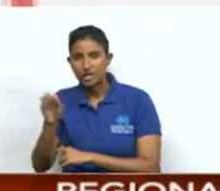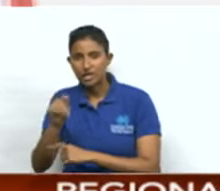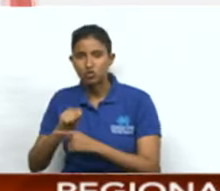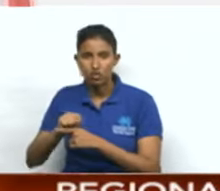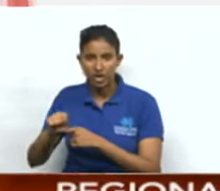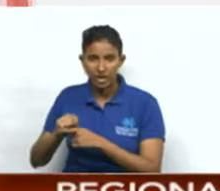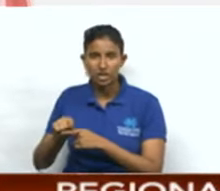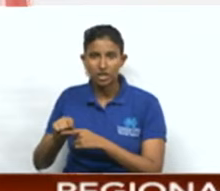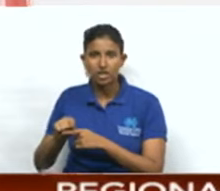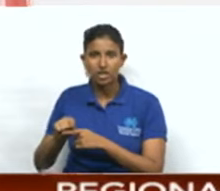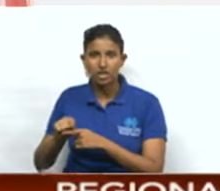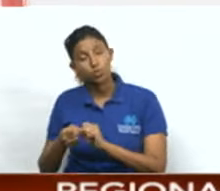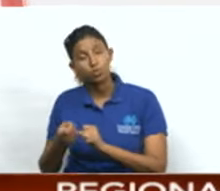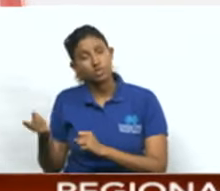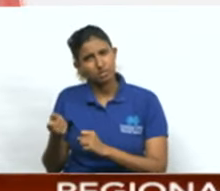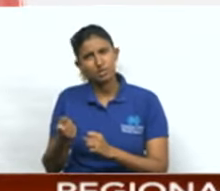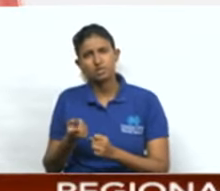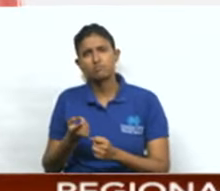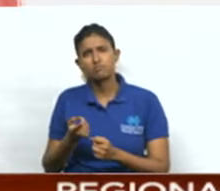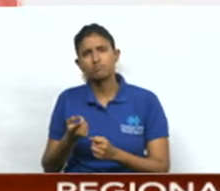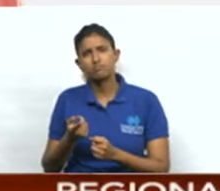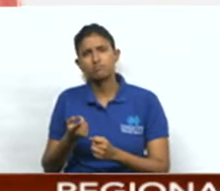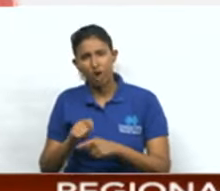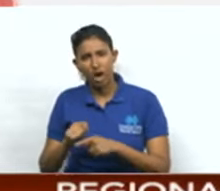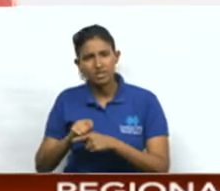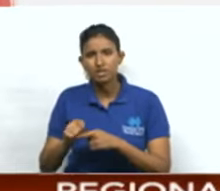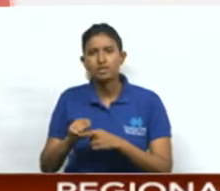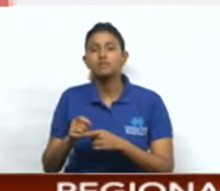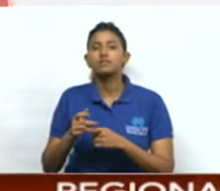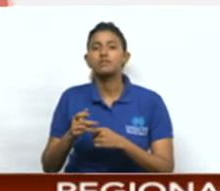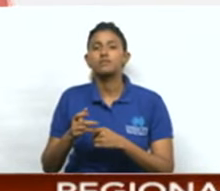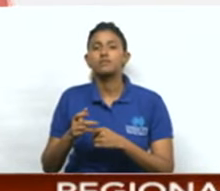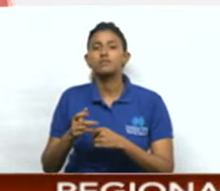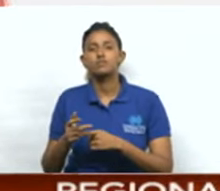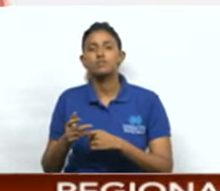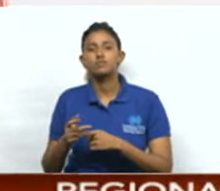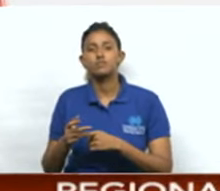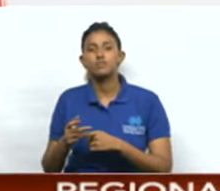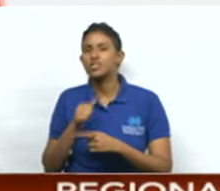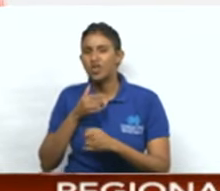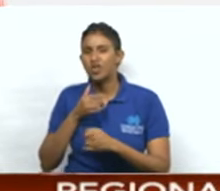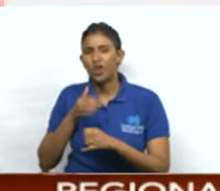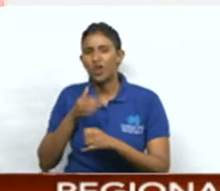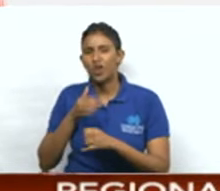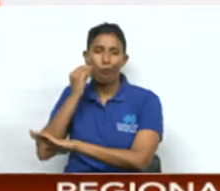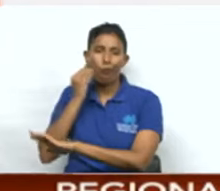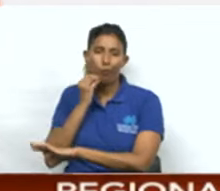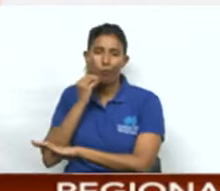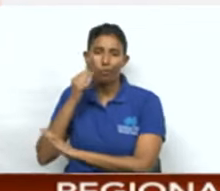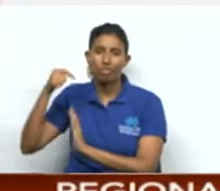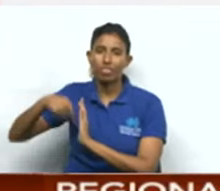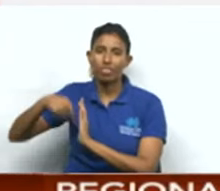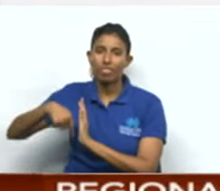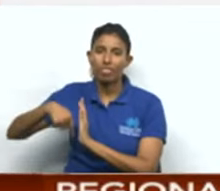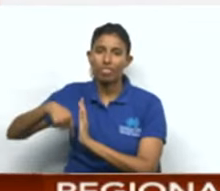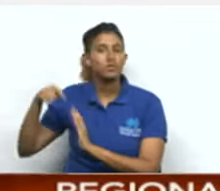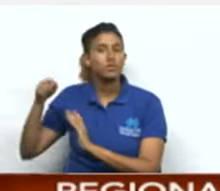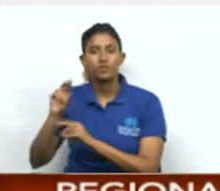that, you know, like he was, you know, at home. He was involved in training and practicing.